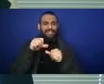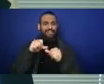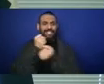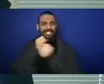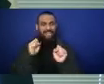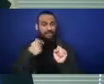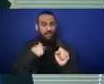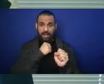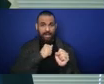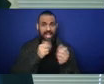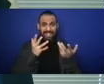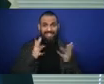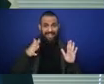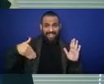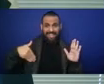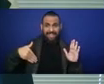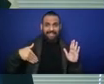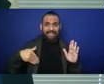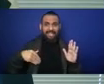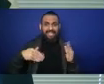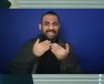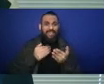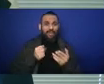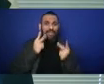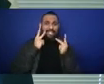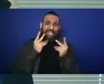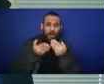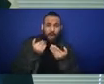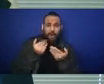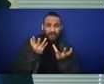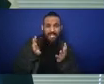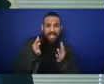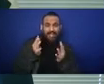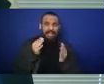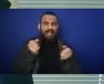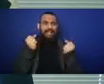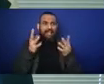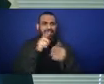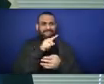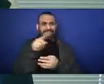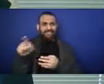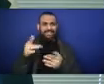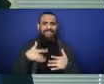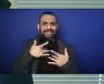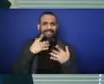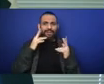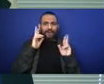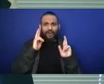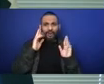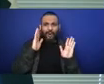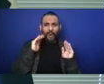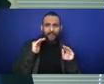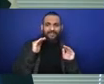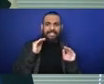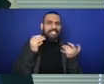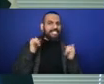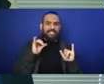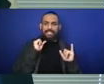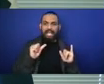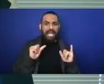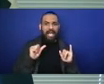am encouraging folks to please continue to wear their masks. Please continue to do everything possible to keep one another